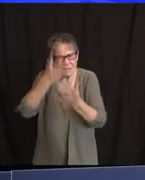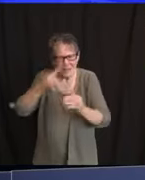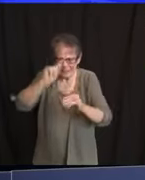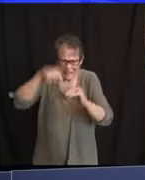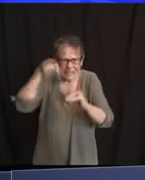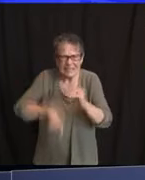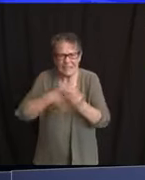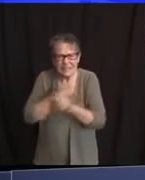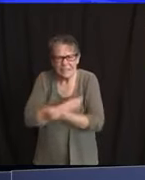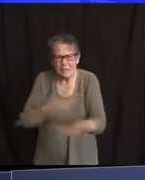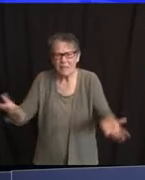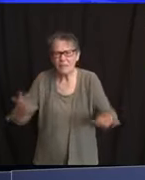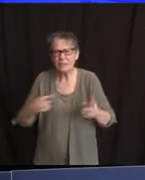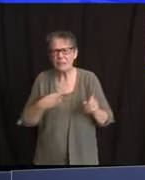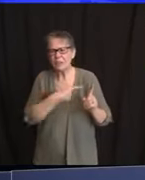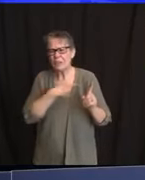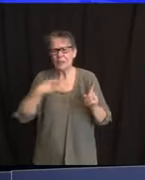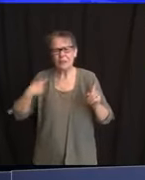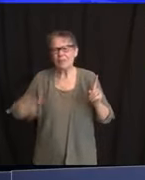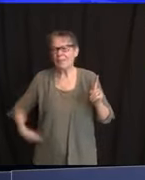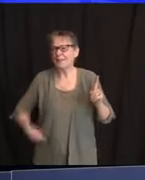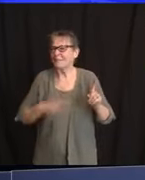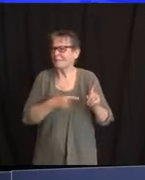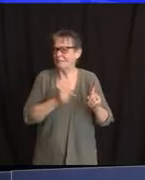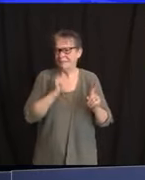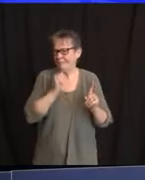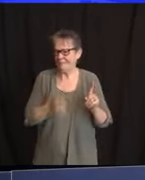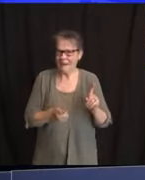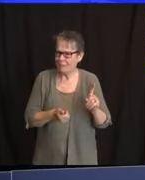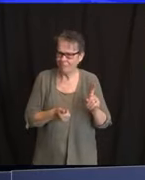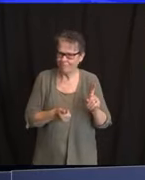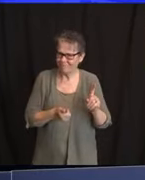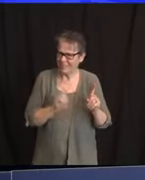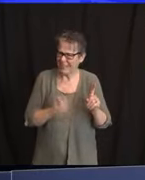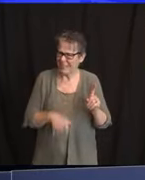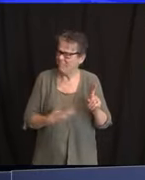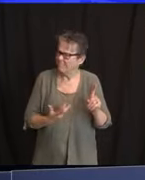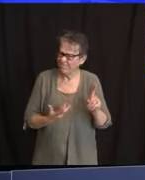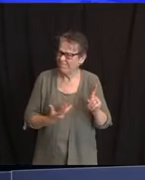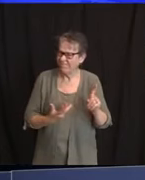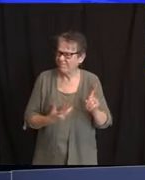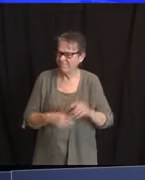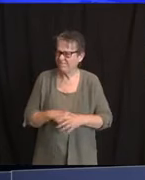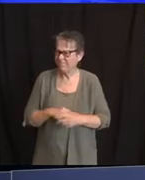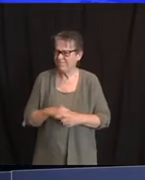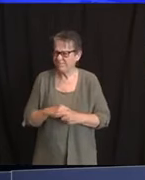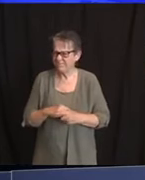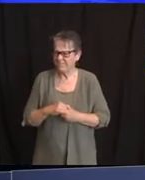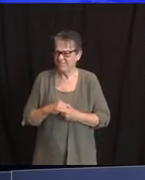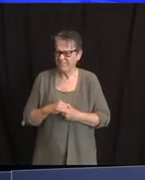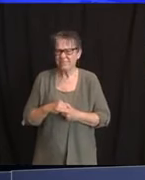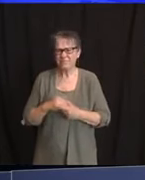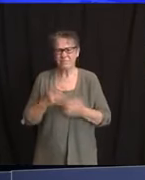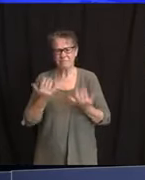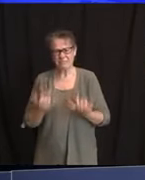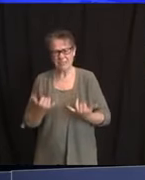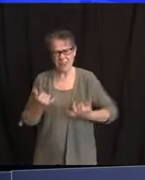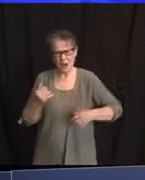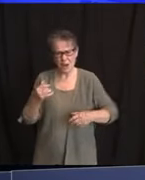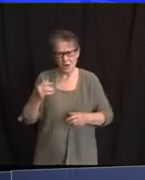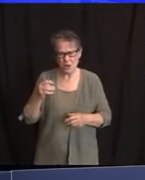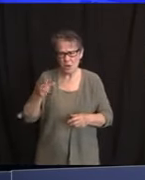the questions of whether or not there's allegations that this began in a lab versus in an open wet market,